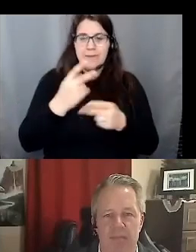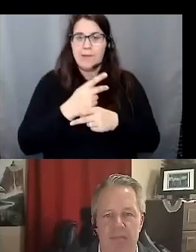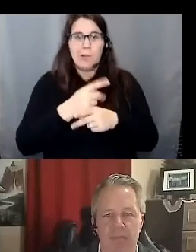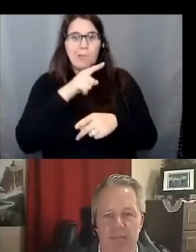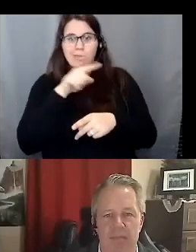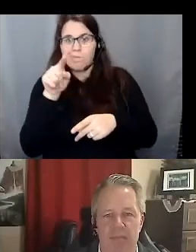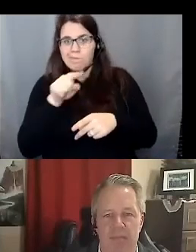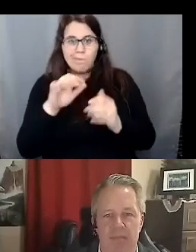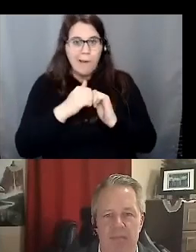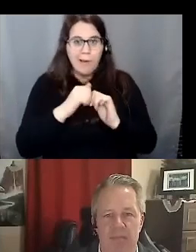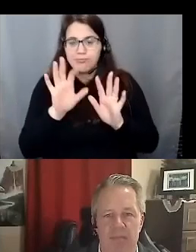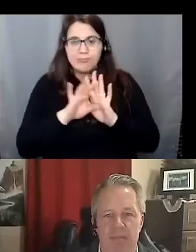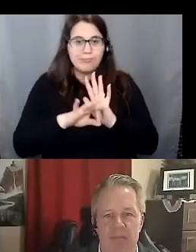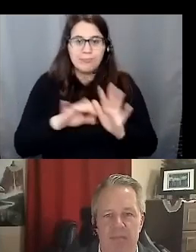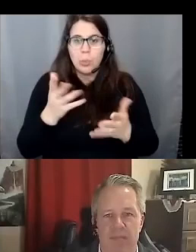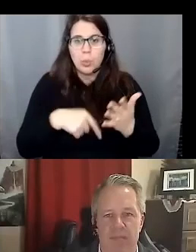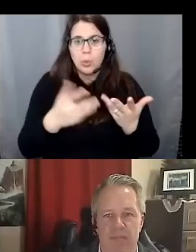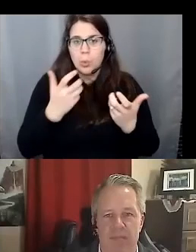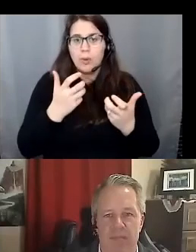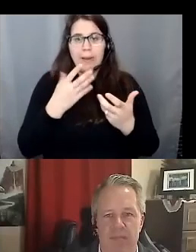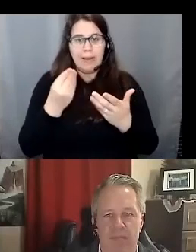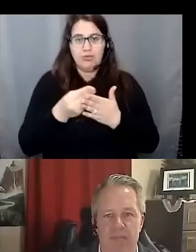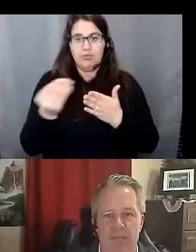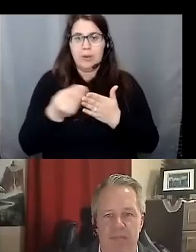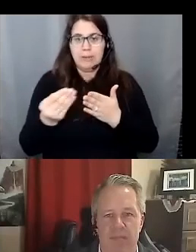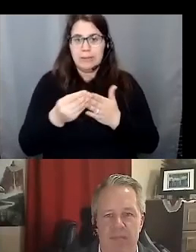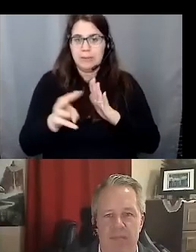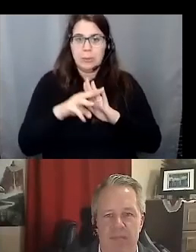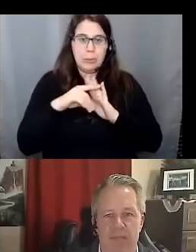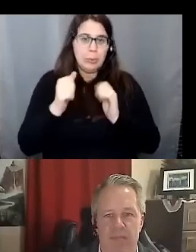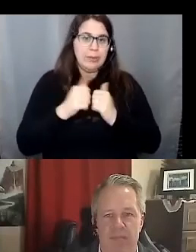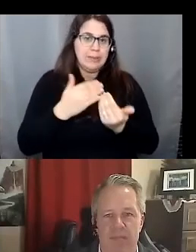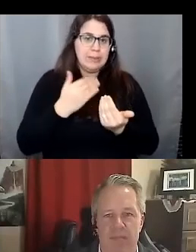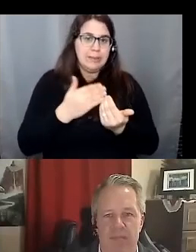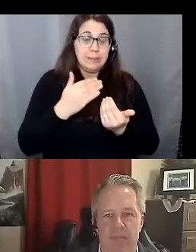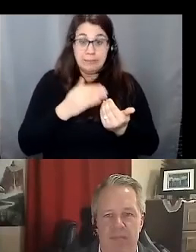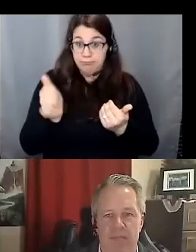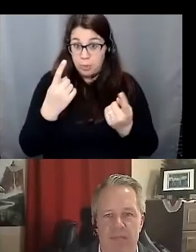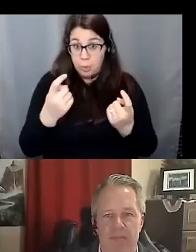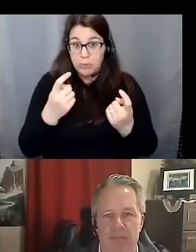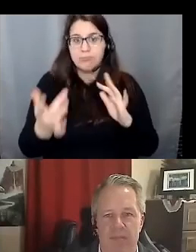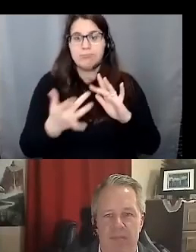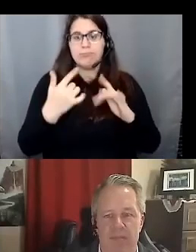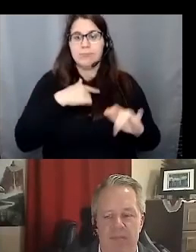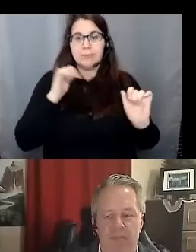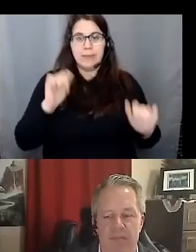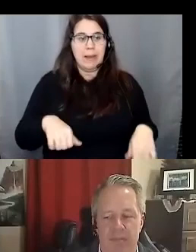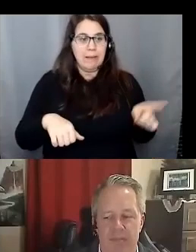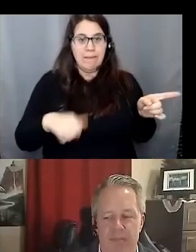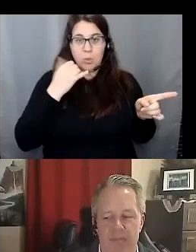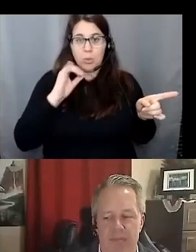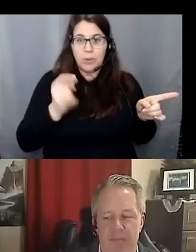online platform and to be able to make transactions with ease. Any other questions, we're here to help. This number here, it